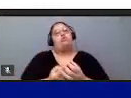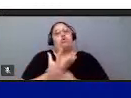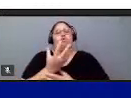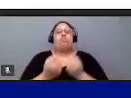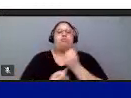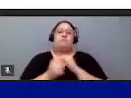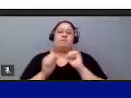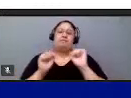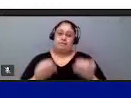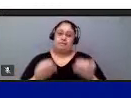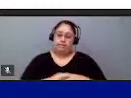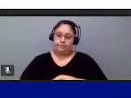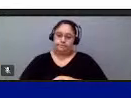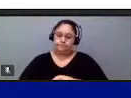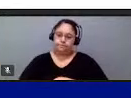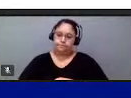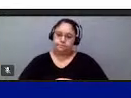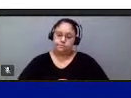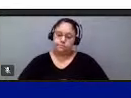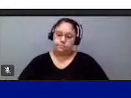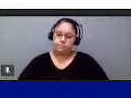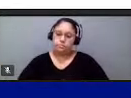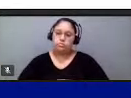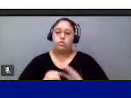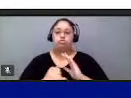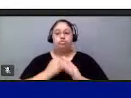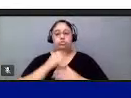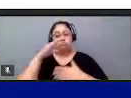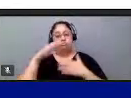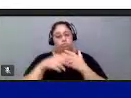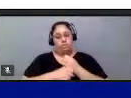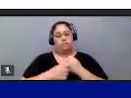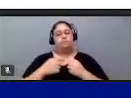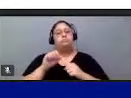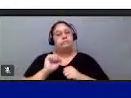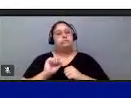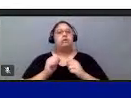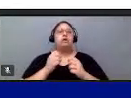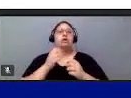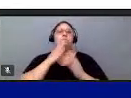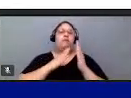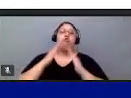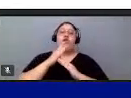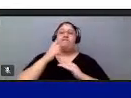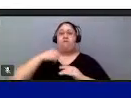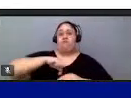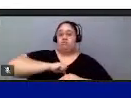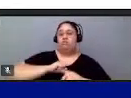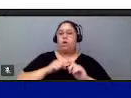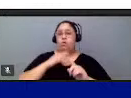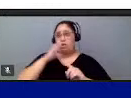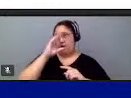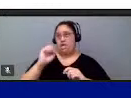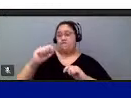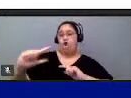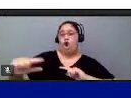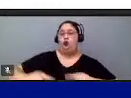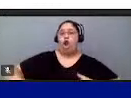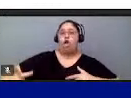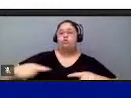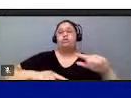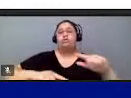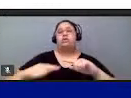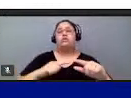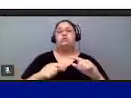growth um and so just in conclusion um it is a priority for us because we believe that Logistics mobility and